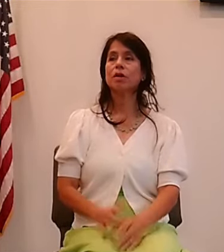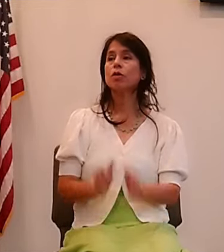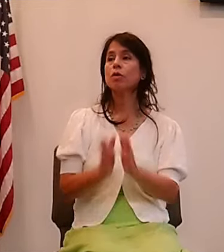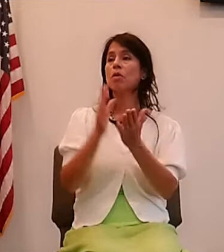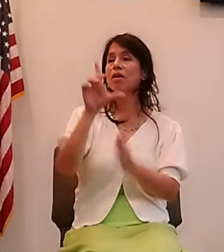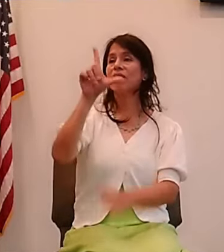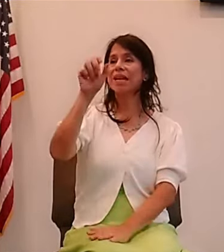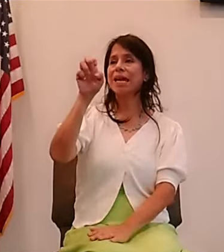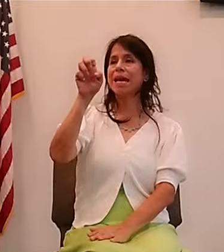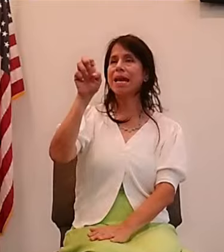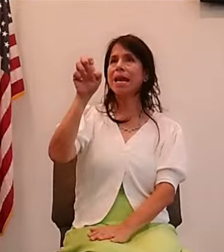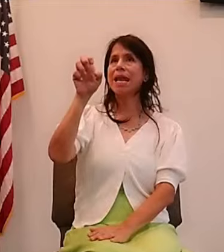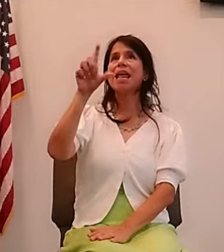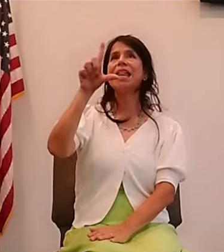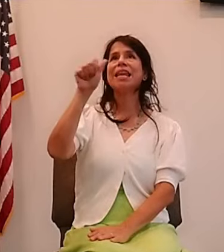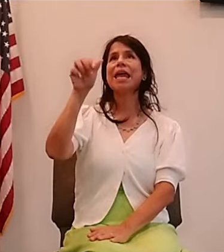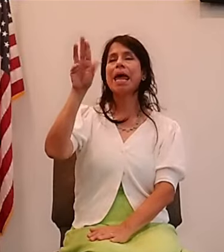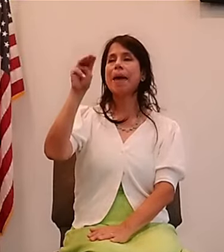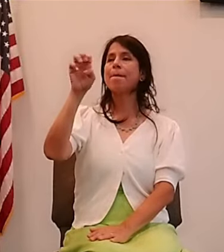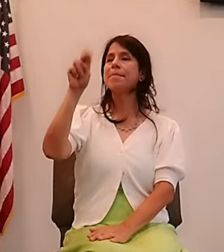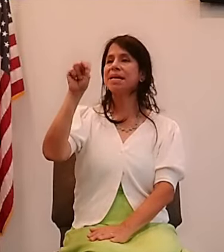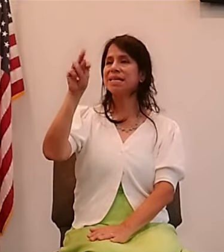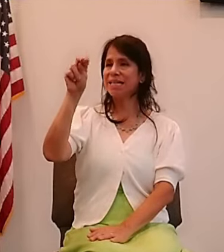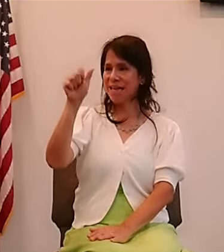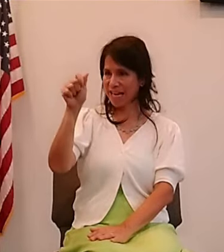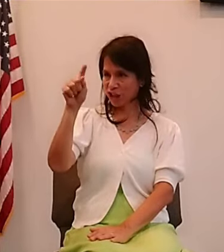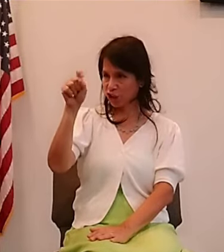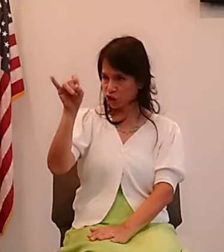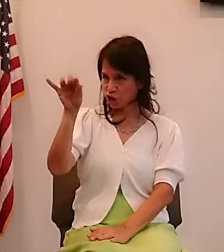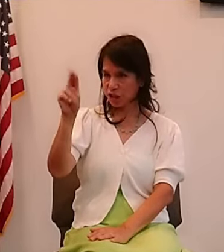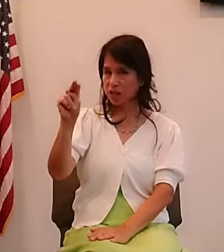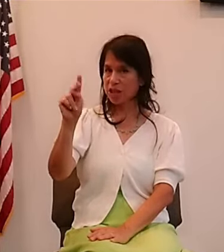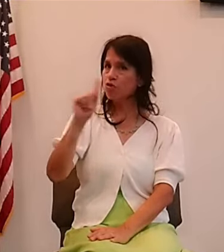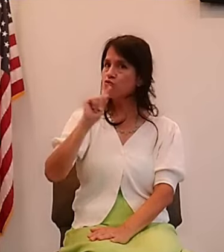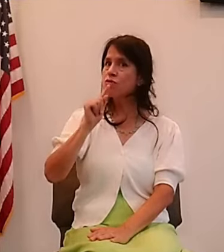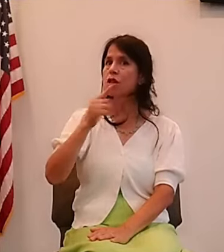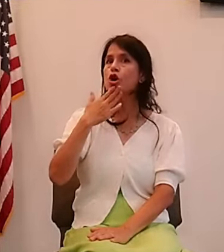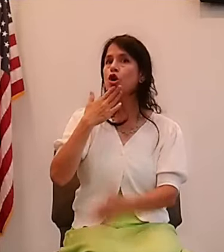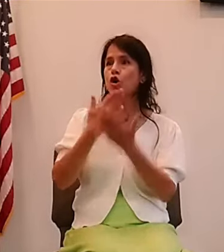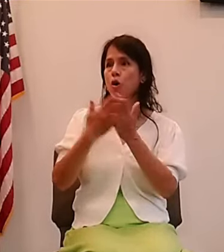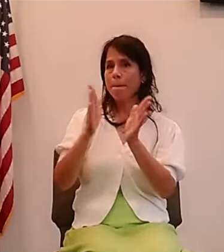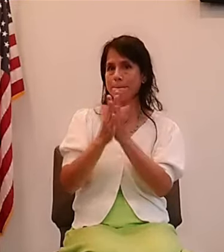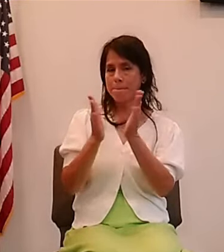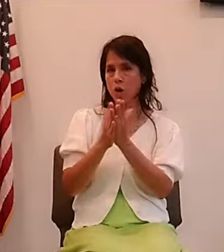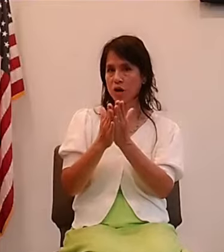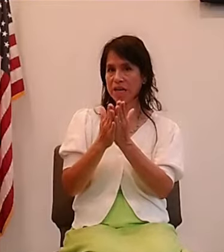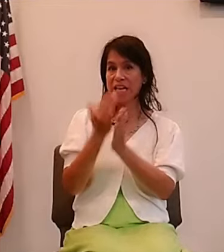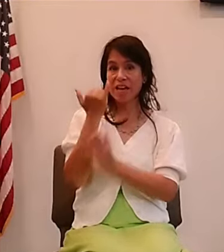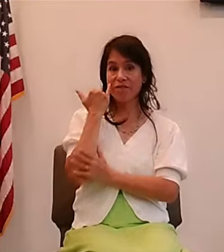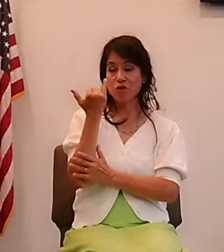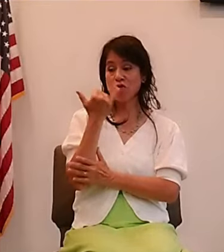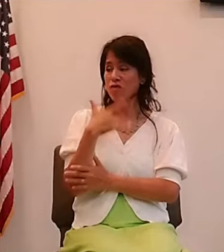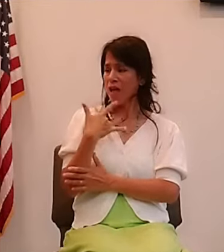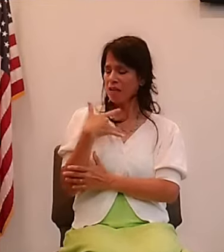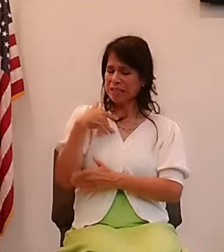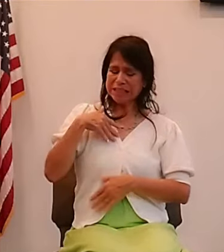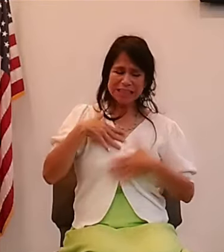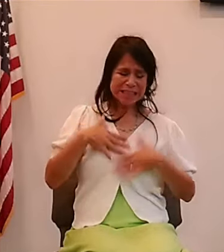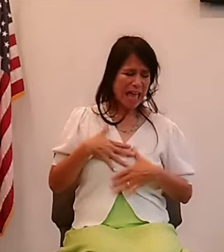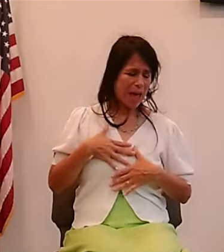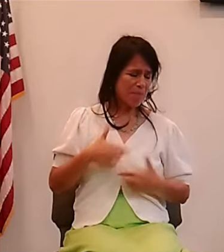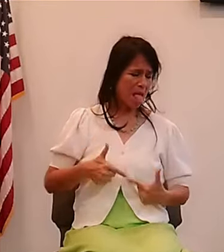Lamentations, if you've ever read it, is a really good book for those of us who have felt saddened by